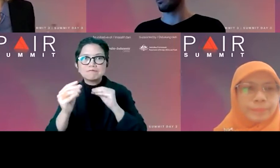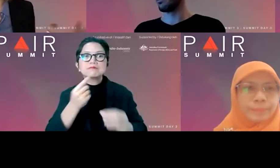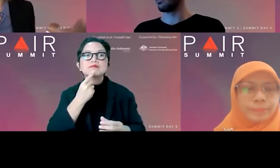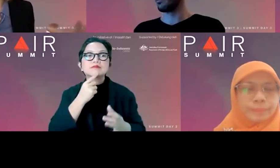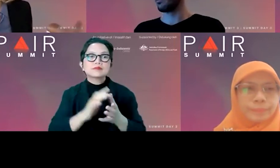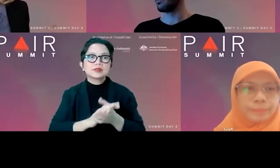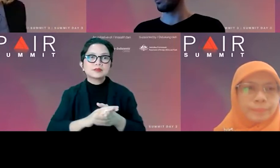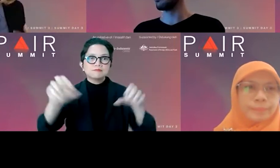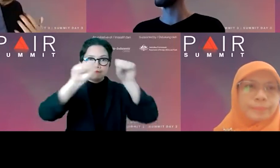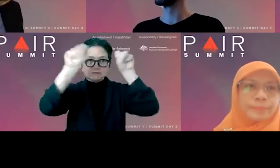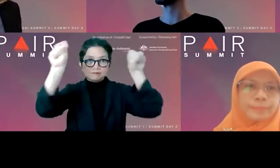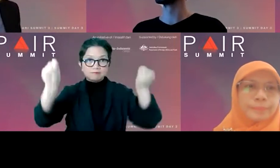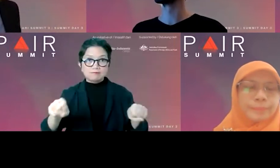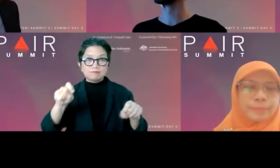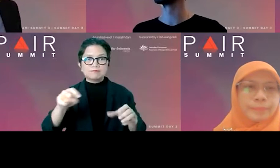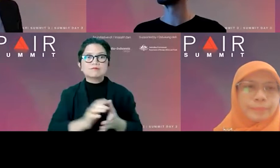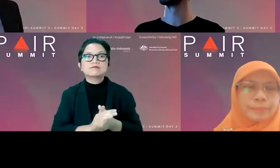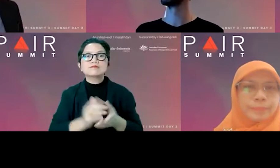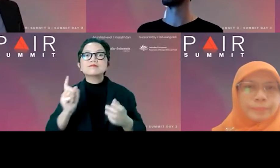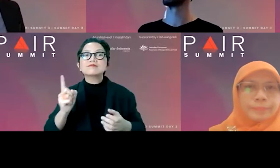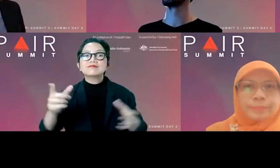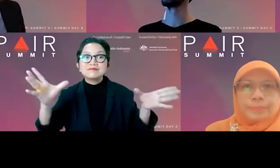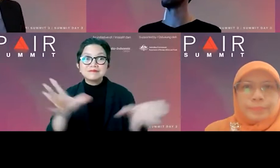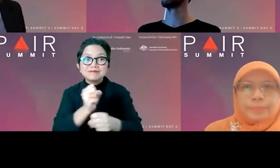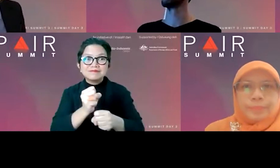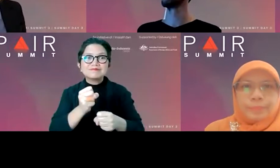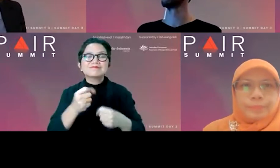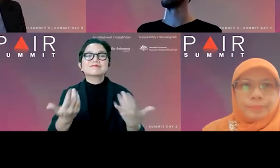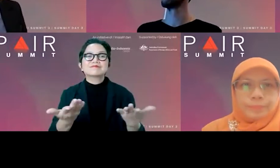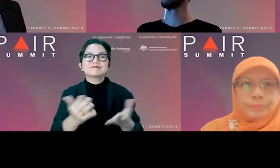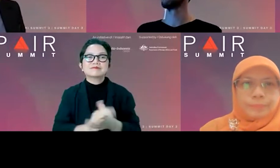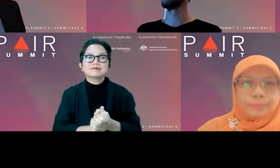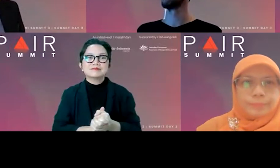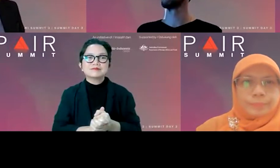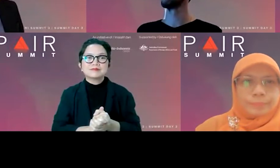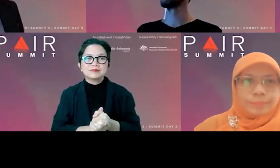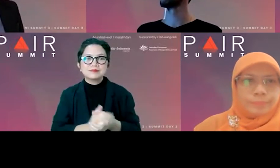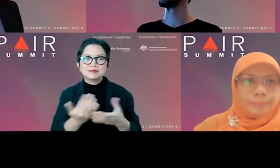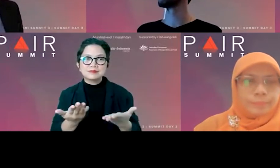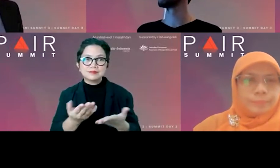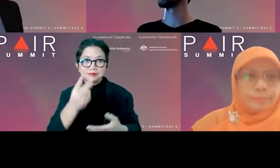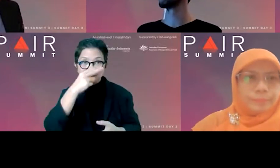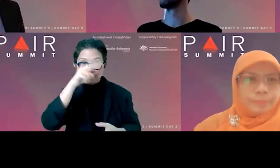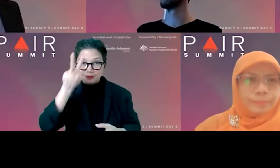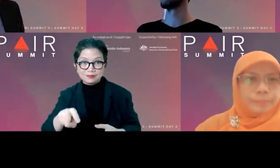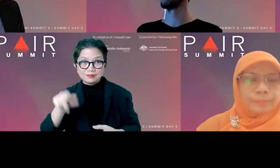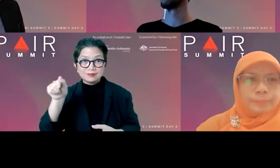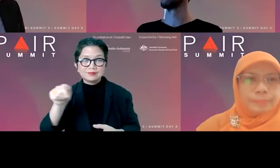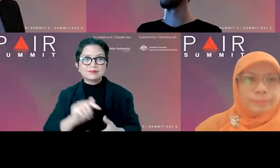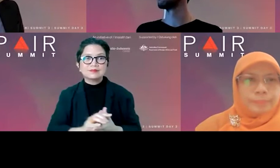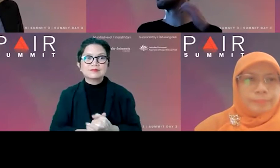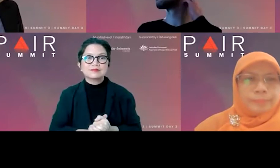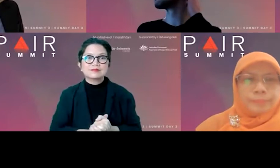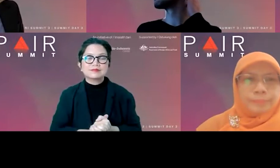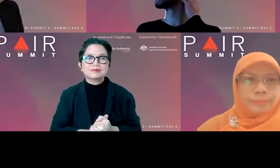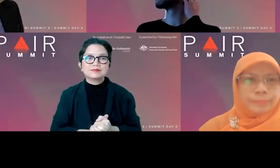joined by someone who has a commercial perspective on this challenging question for governments, and in particular for Indonesia. So with